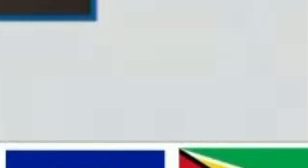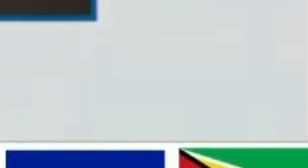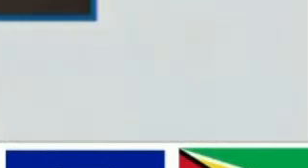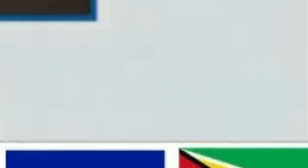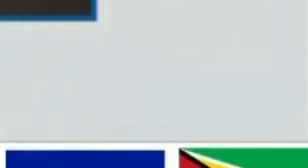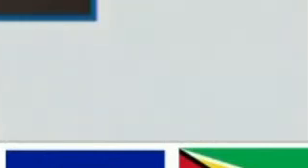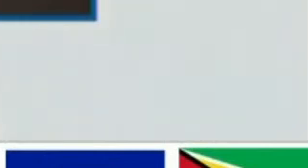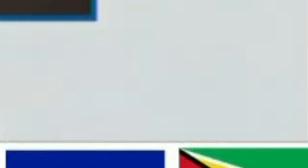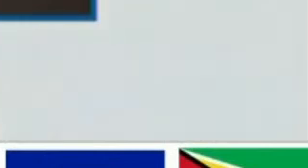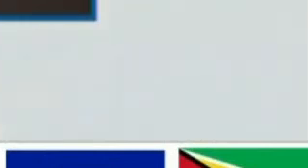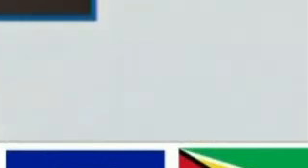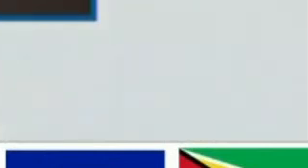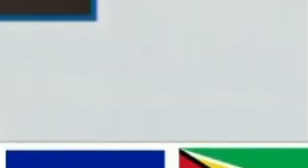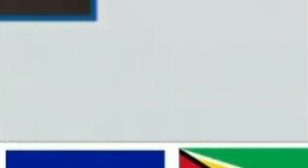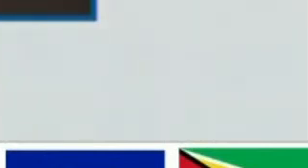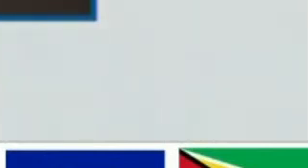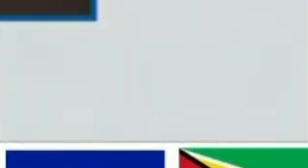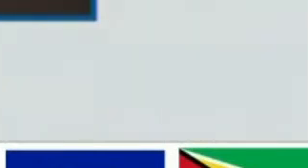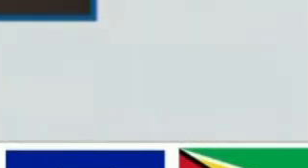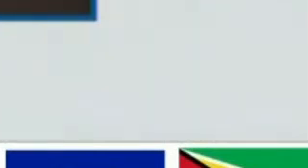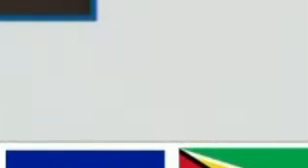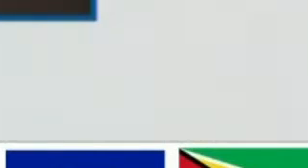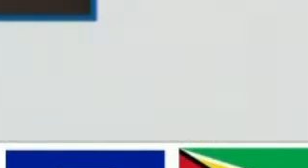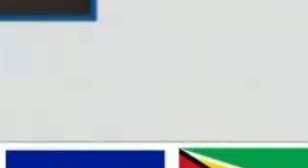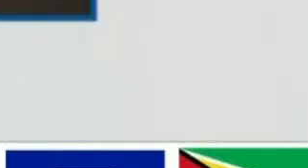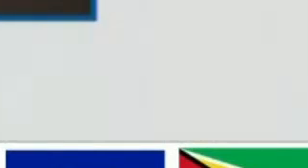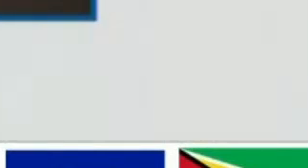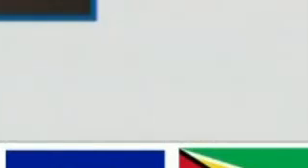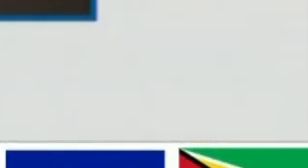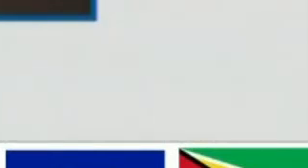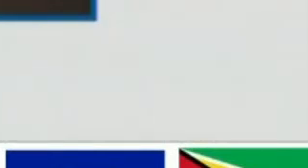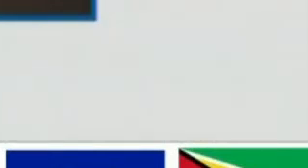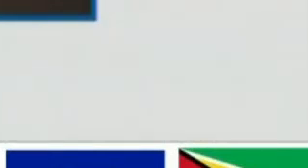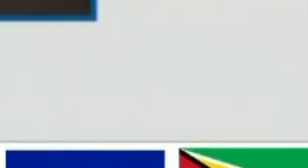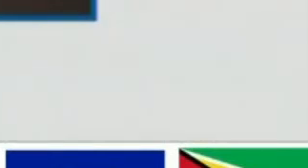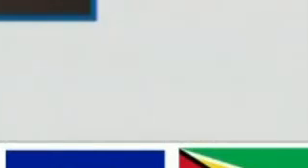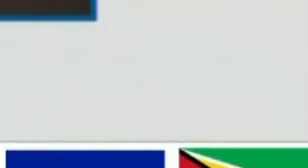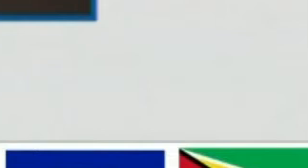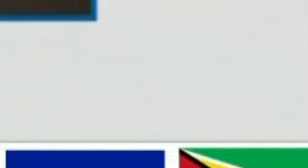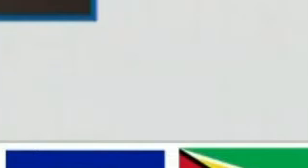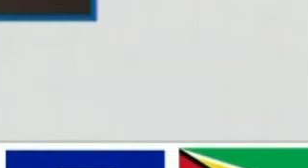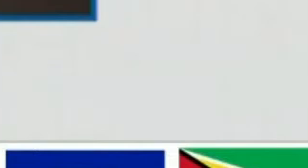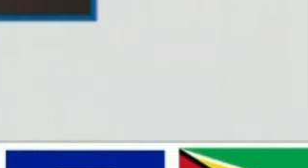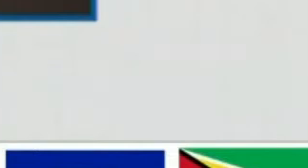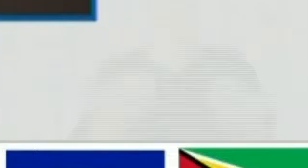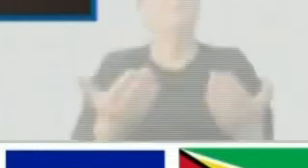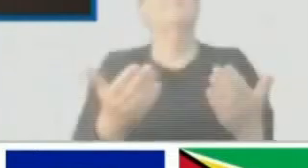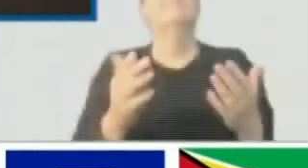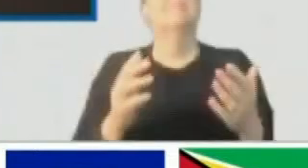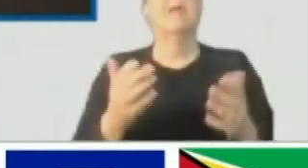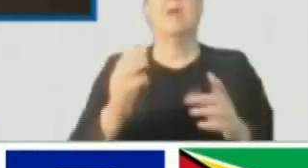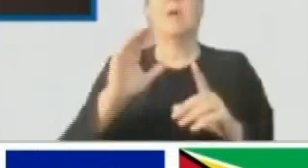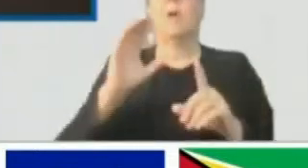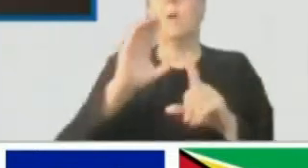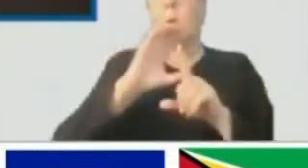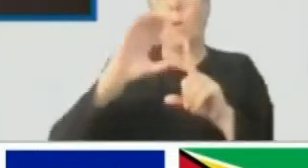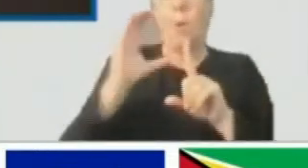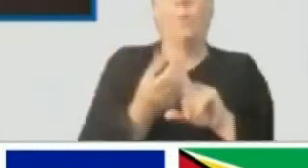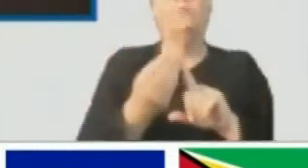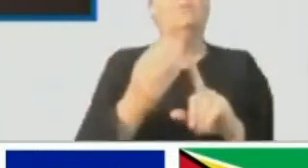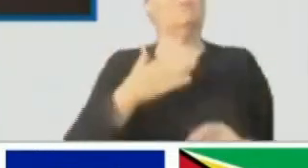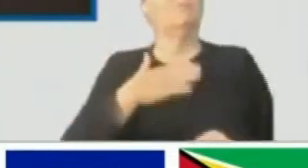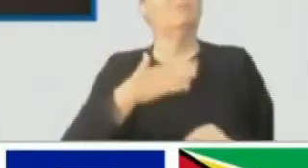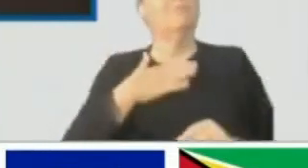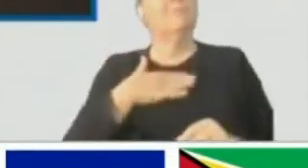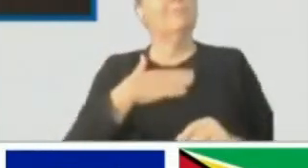the event, but is also providing an infusion of our culture at this time. Can we welcome, please, the